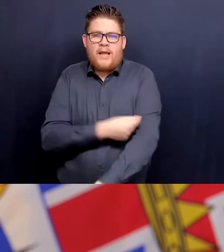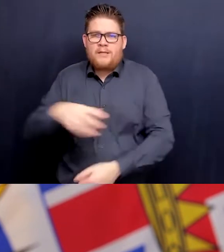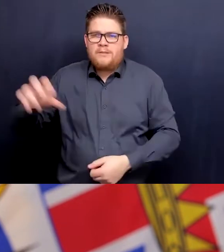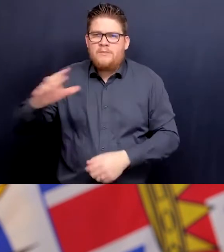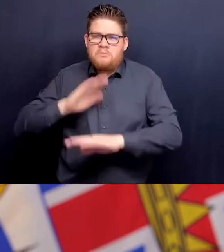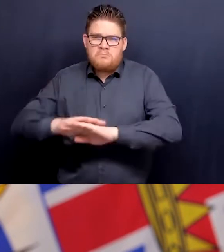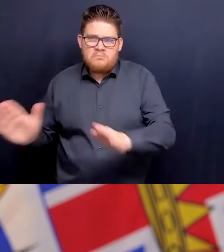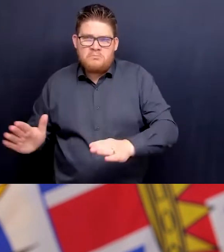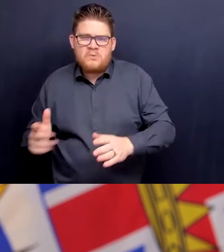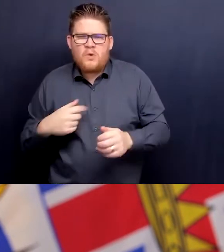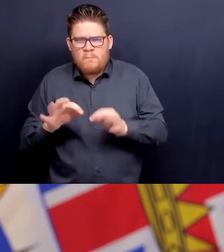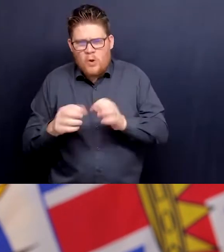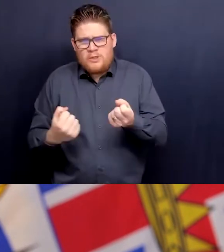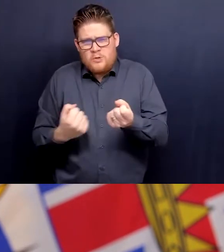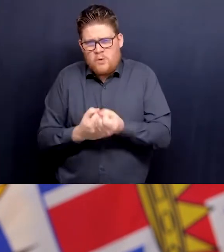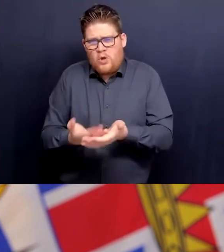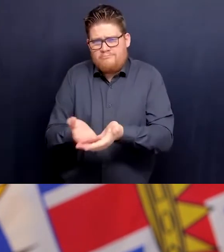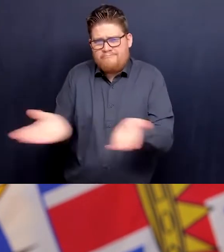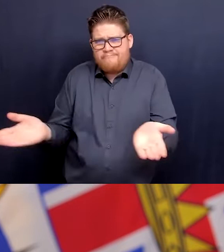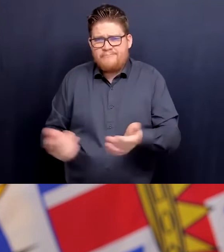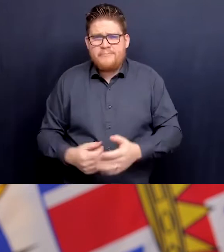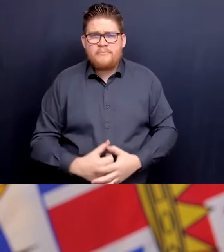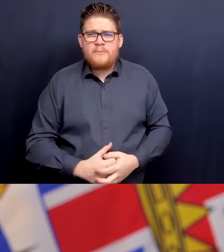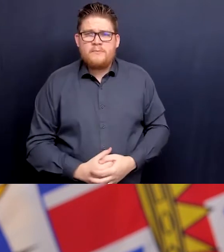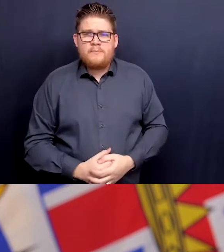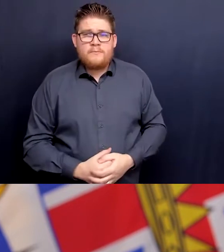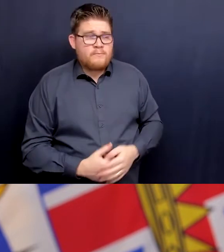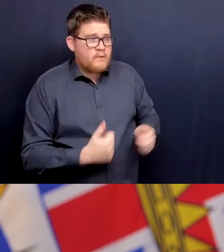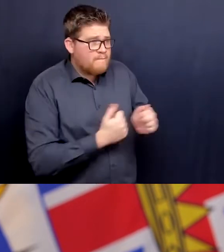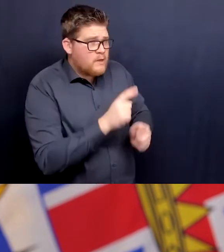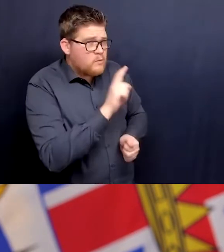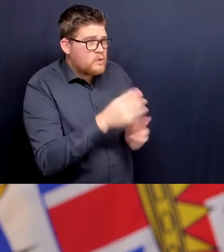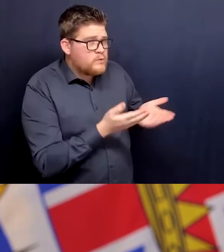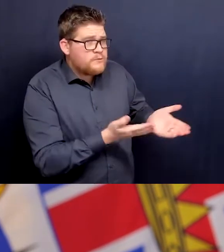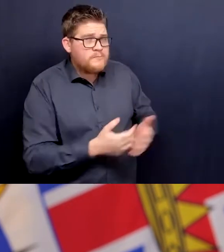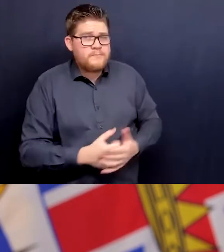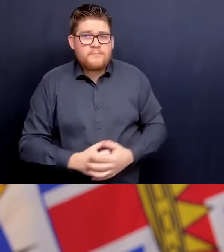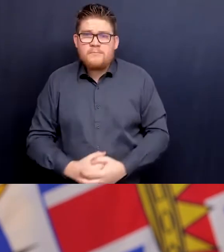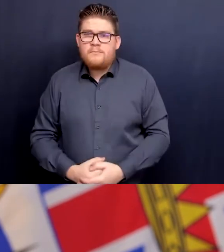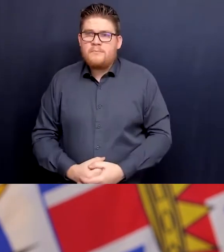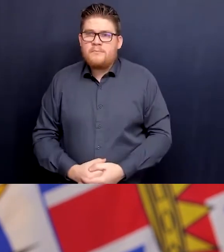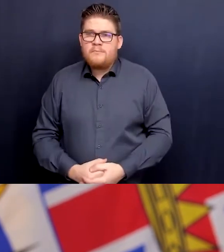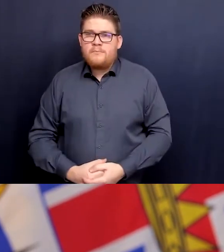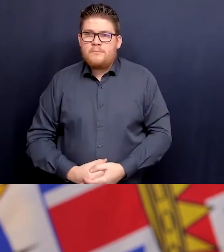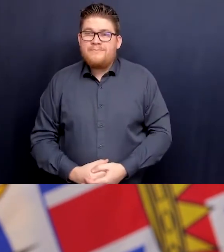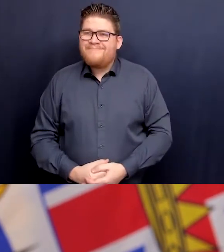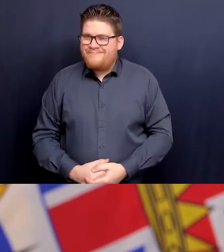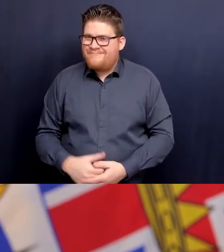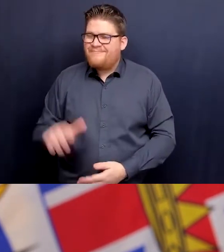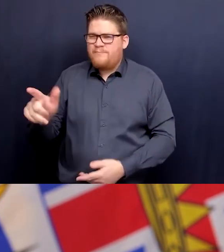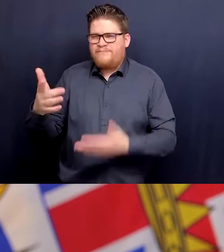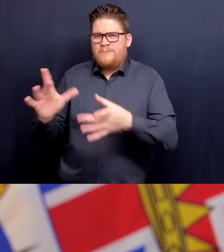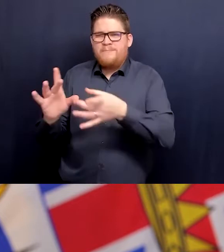follow-up? I do, and I know you spoke about this a couple of times, but I'm just wondering, for the healthcare workers who were terminated